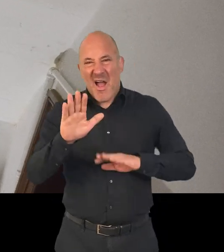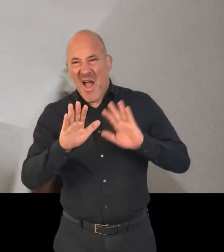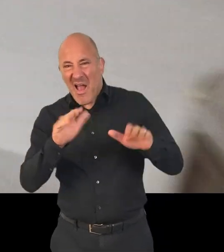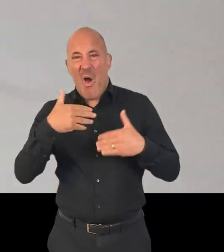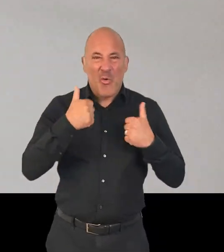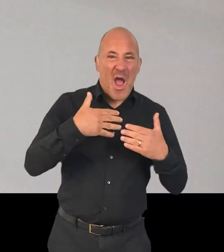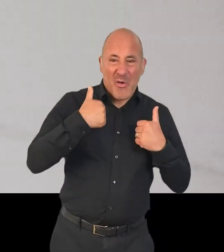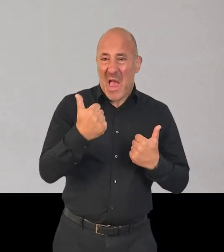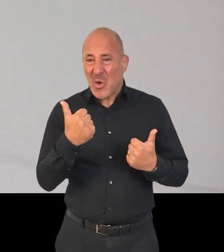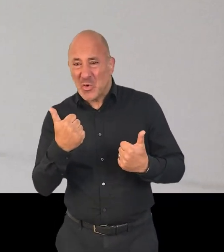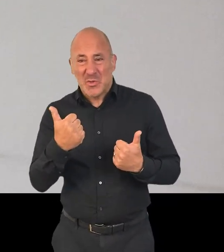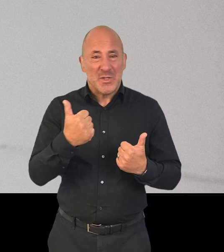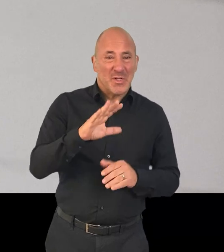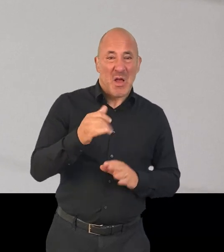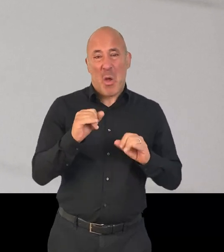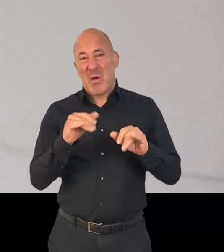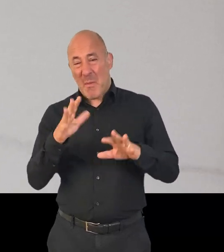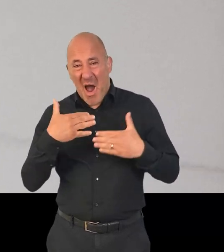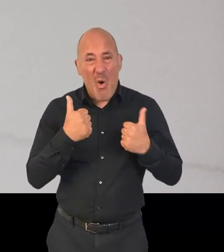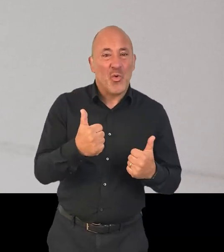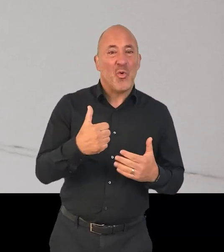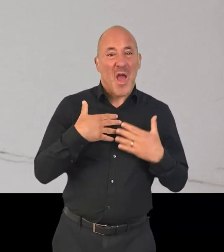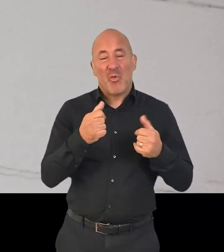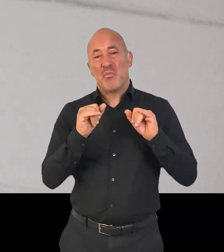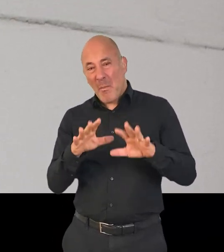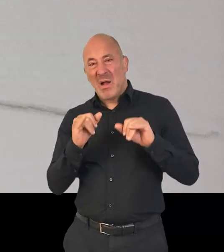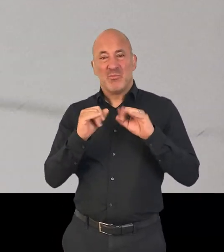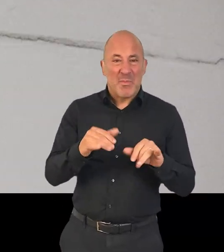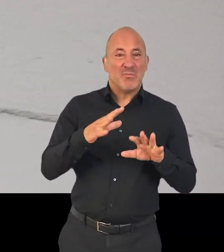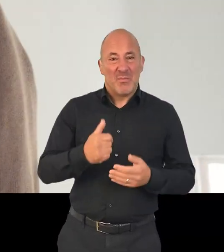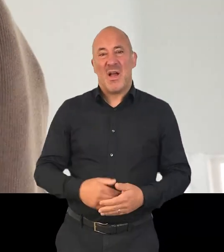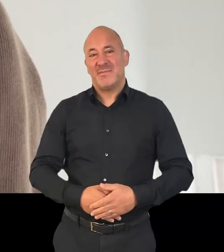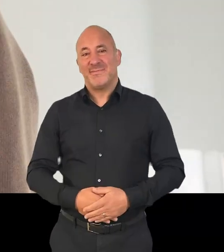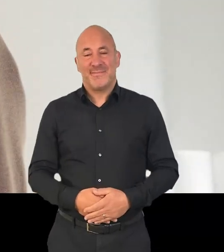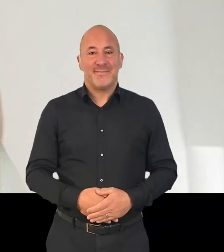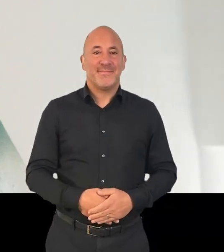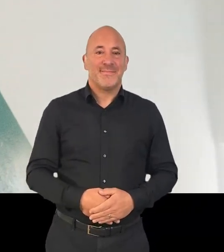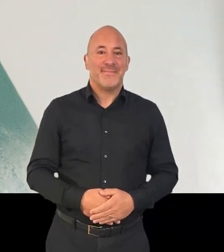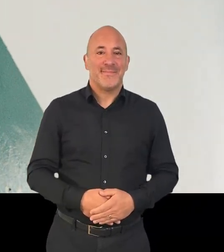Yeah. How are you doing? Yeah, good. How are you? Not bad? Yeah, not cool.